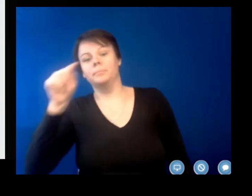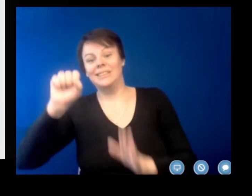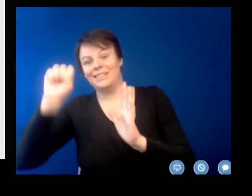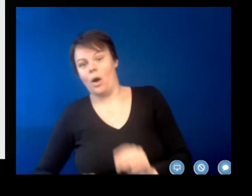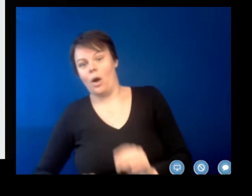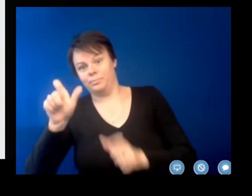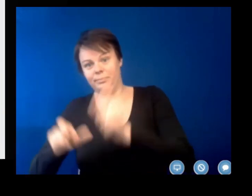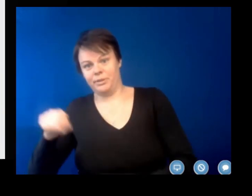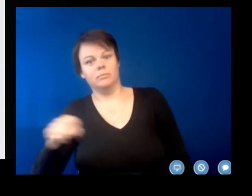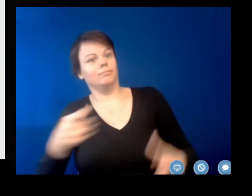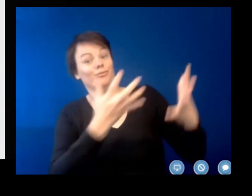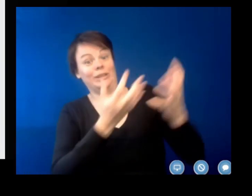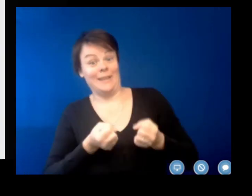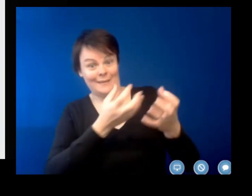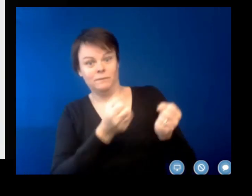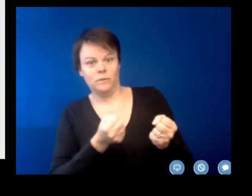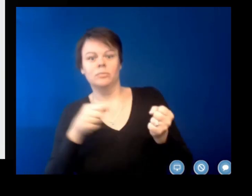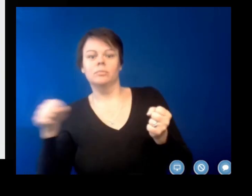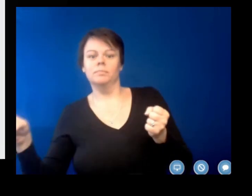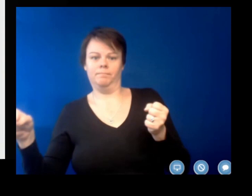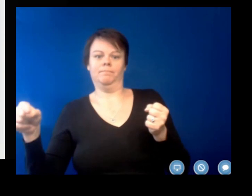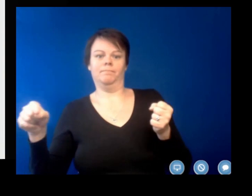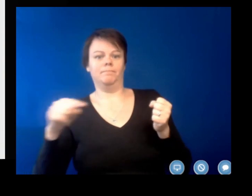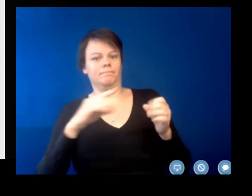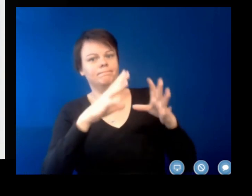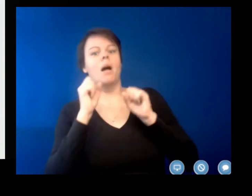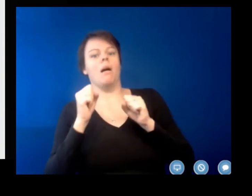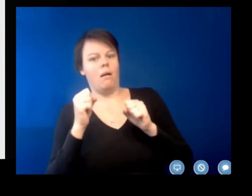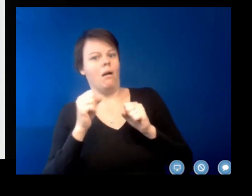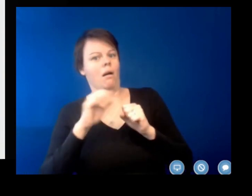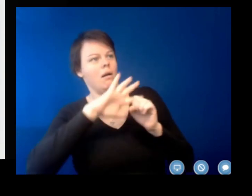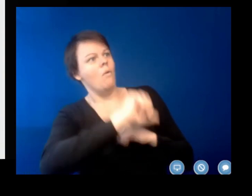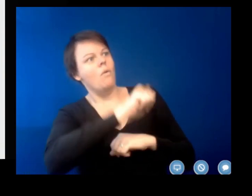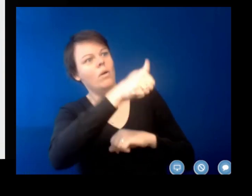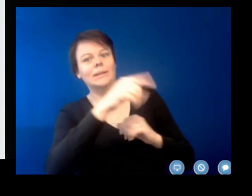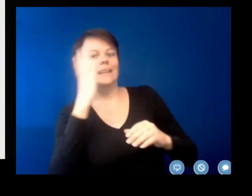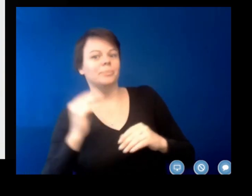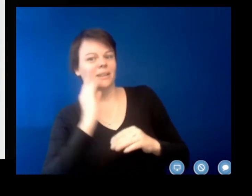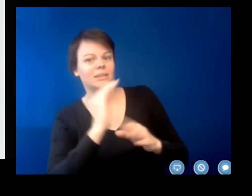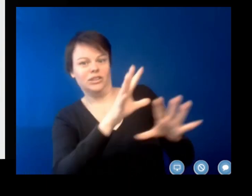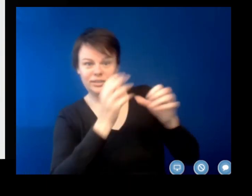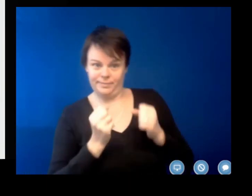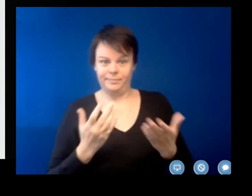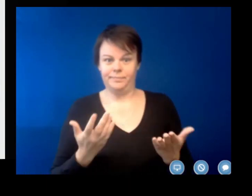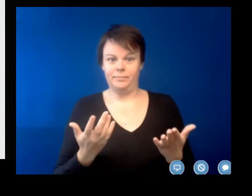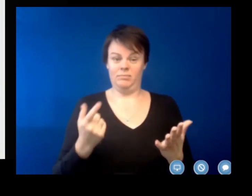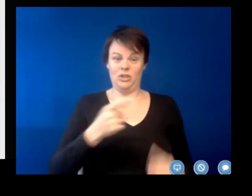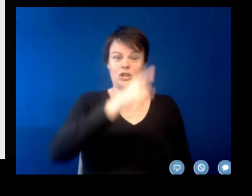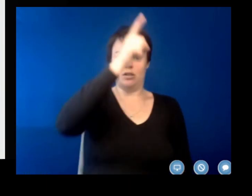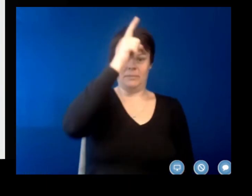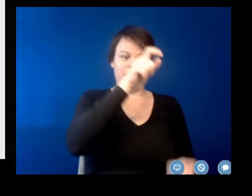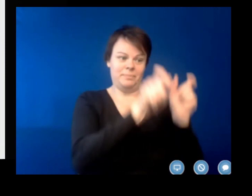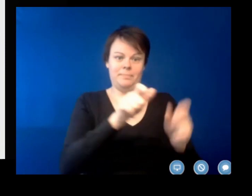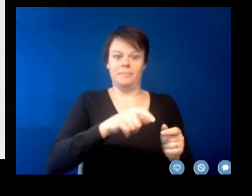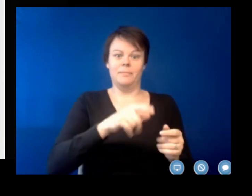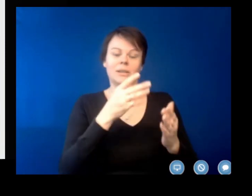understood the world society as being shaped by an orientation towards asymmetries in the sense